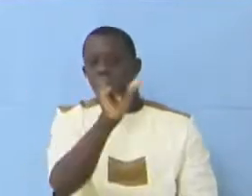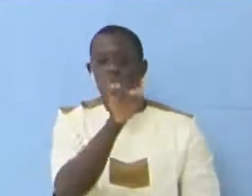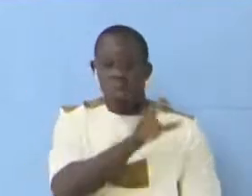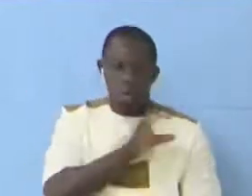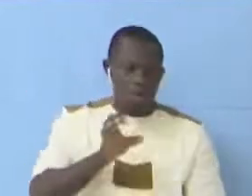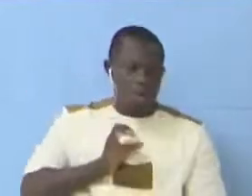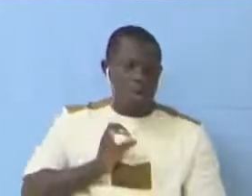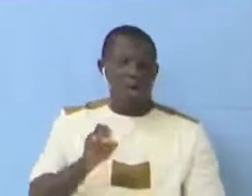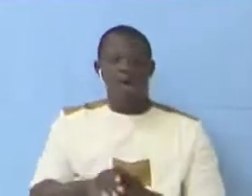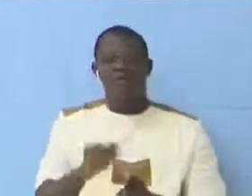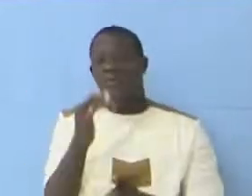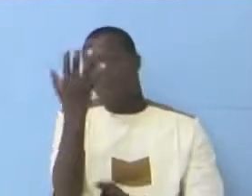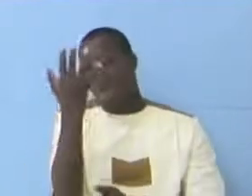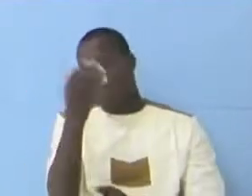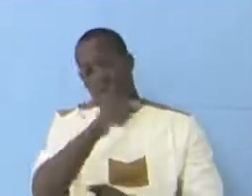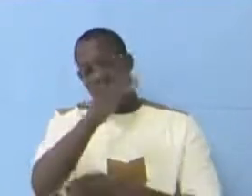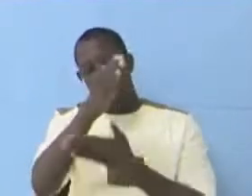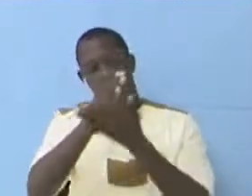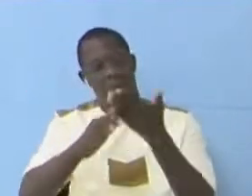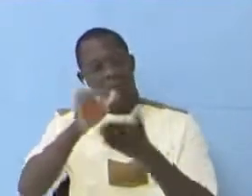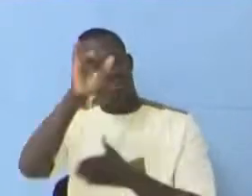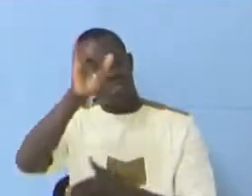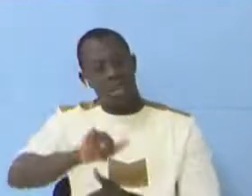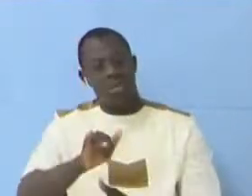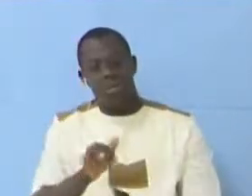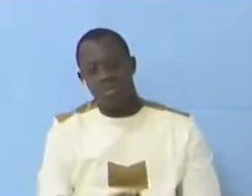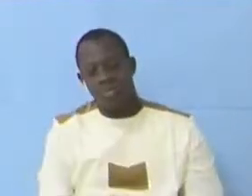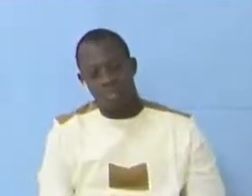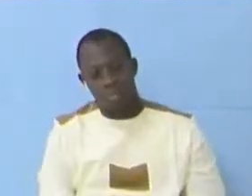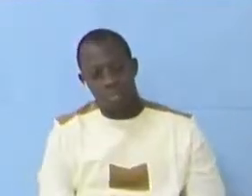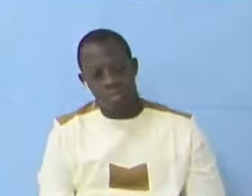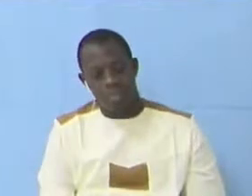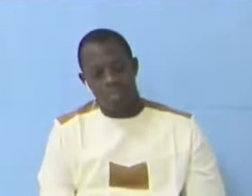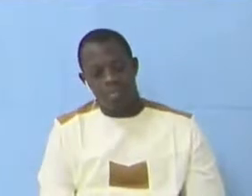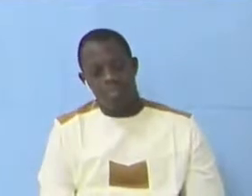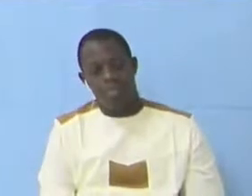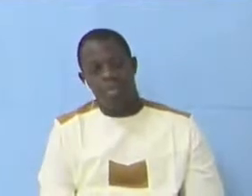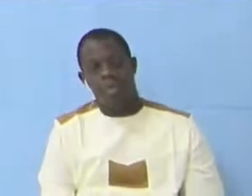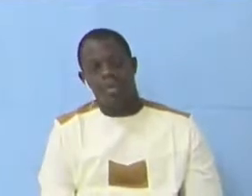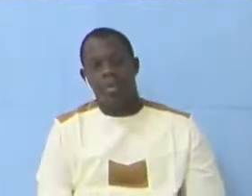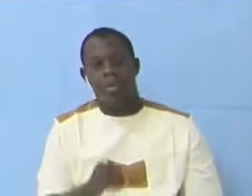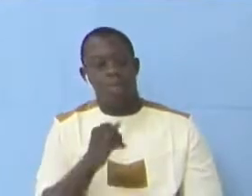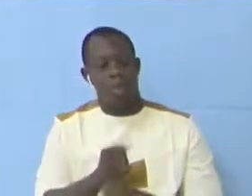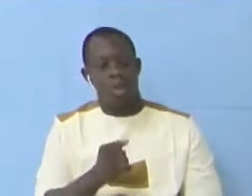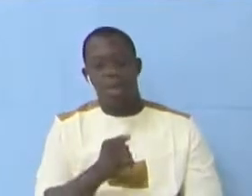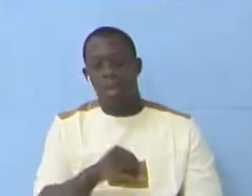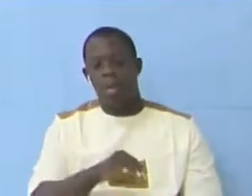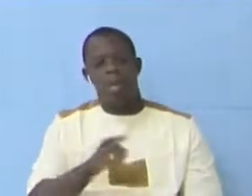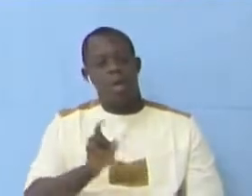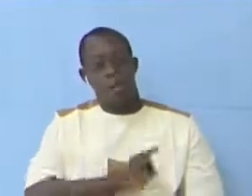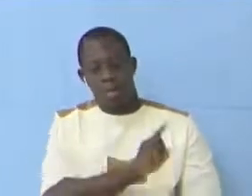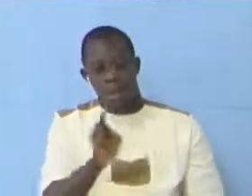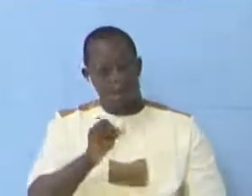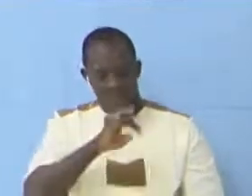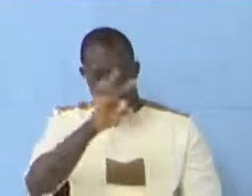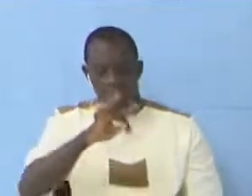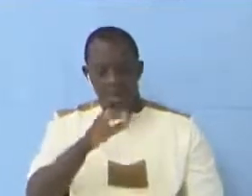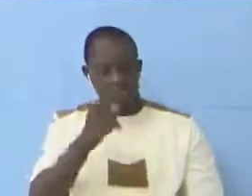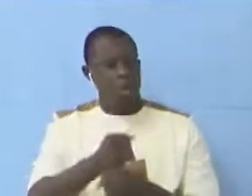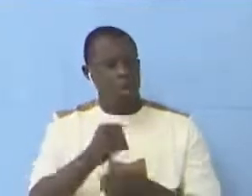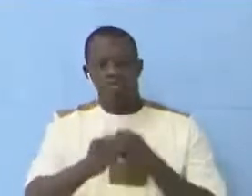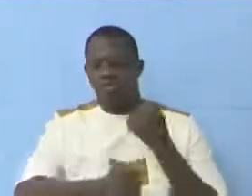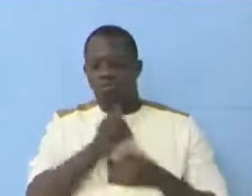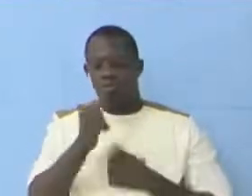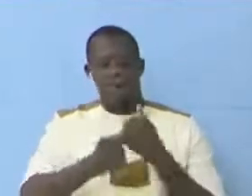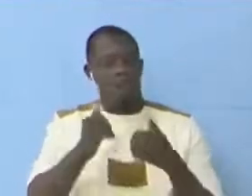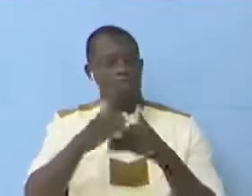kër. For 5.5 years. Lu dem si diirab juróomi at ak genn wàll. So it has affected them badly. Kon nag gàllankoor